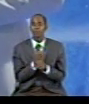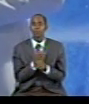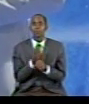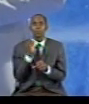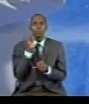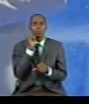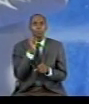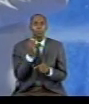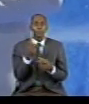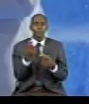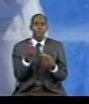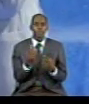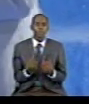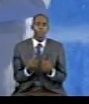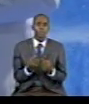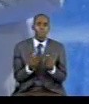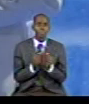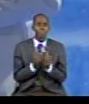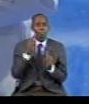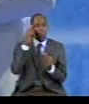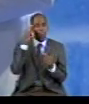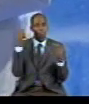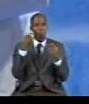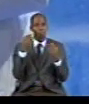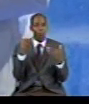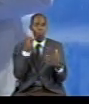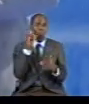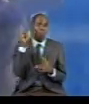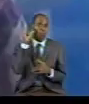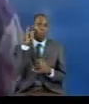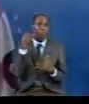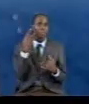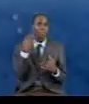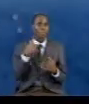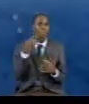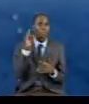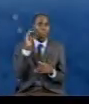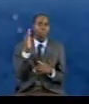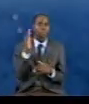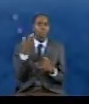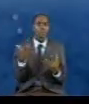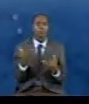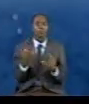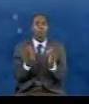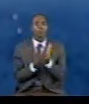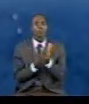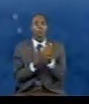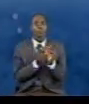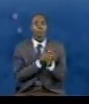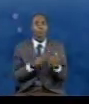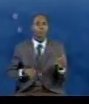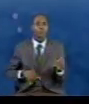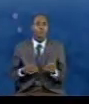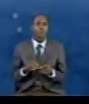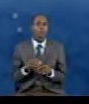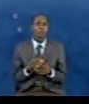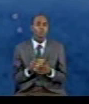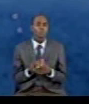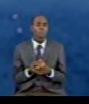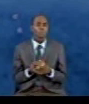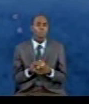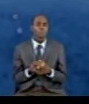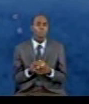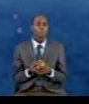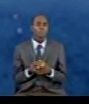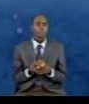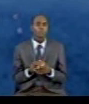last night. She has a story to tell. Church, praise the Lord. My name is Emeka Chinyere Miracle.